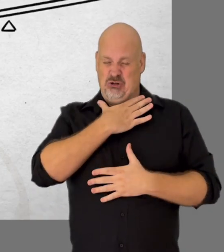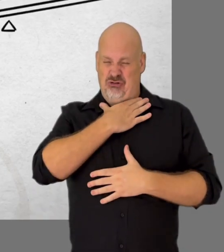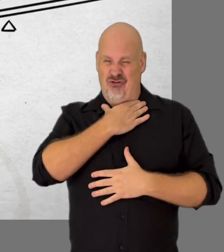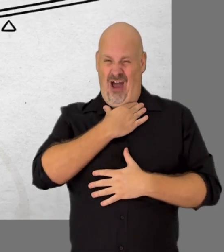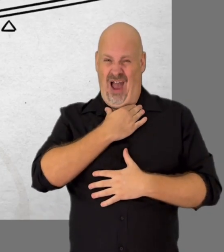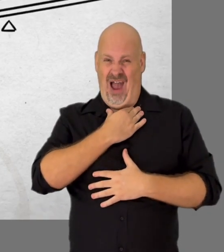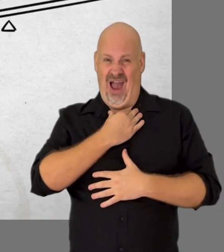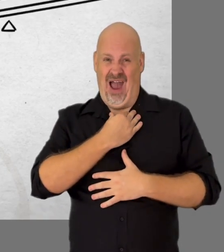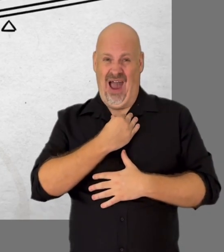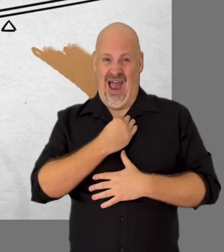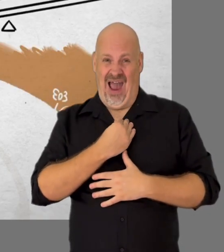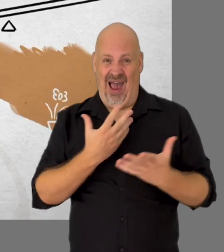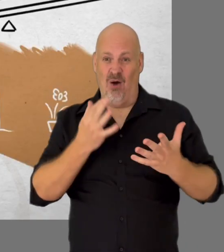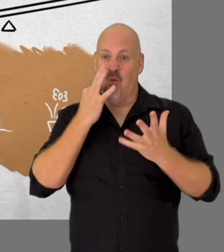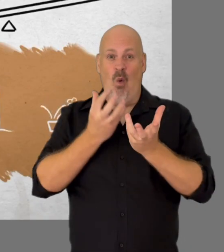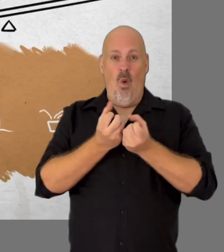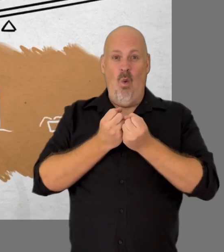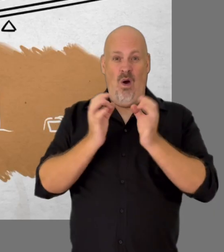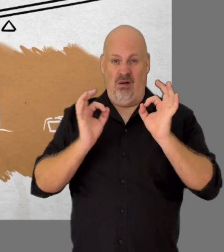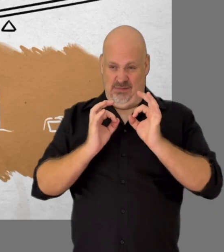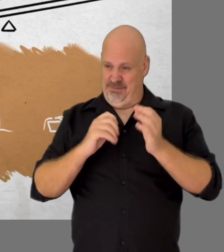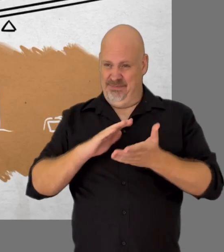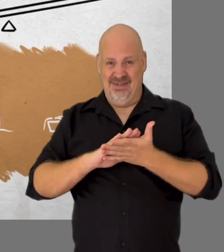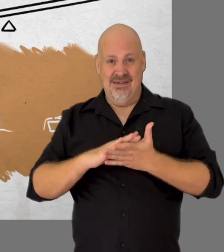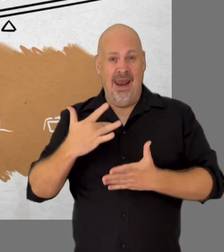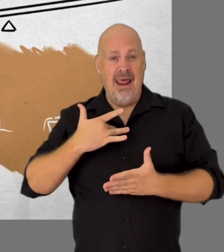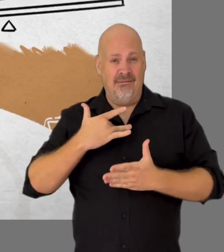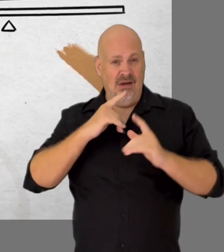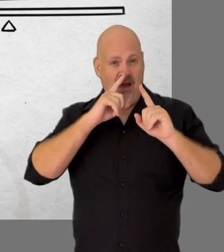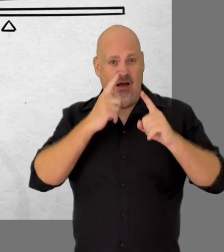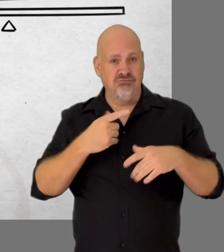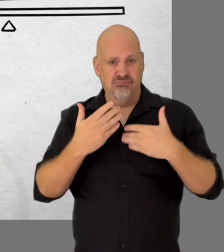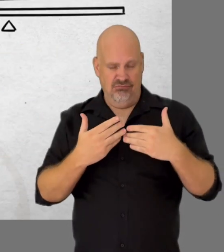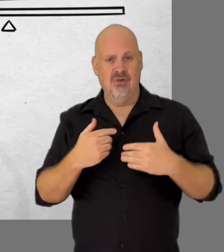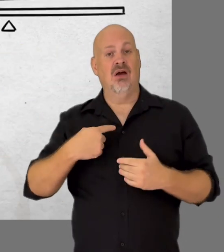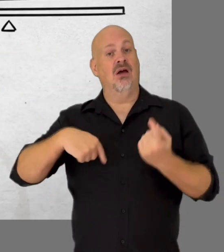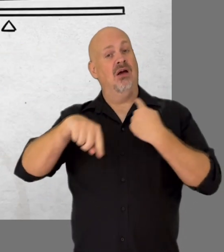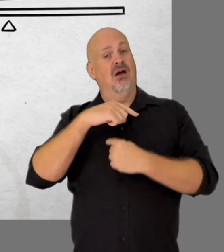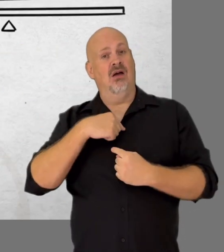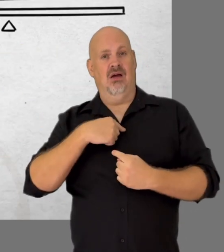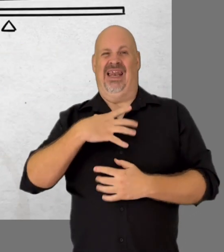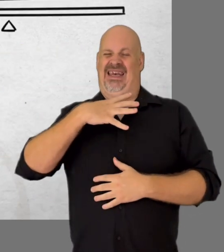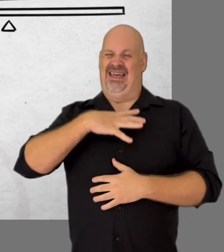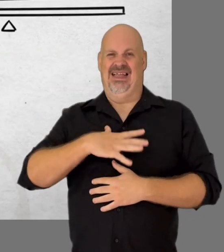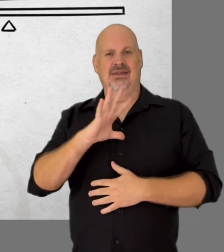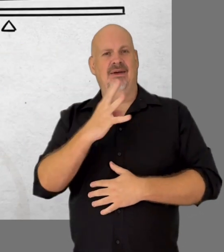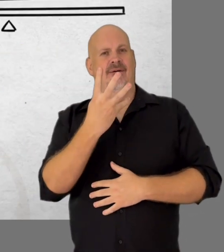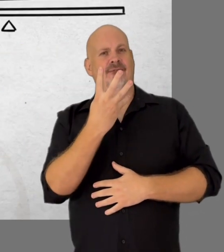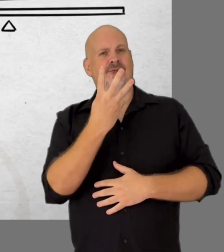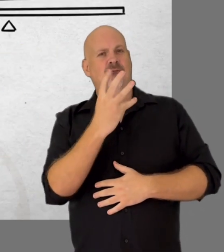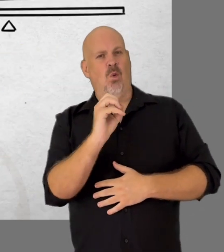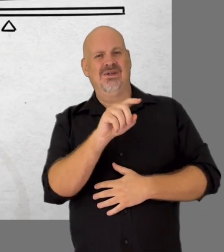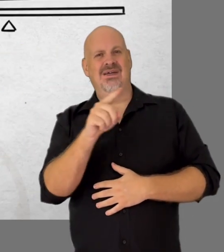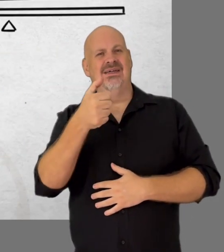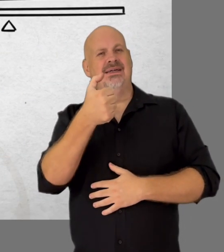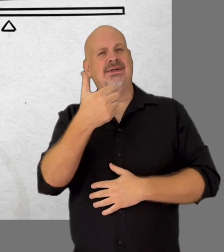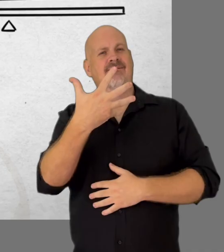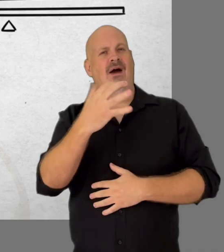fact impossibly dry and uninhabitable. We need a relative humidity of somewhere between 40%